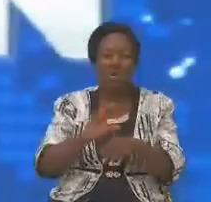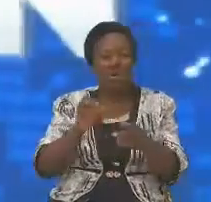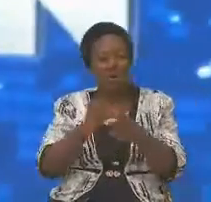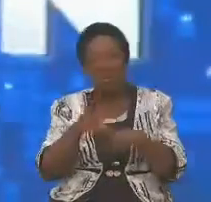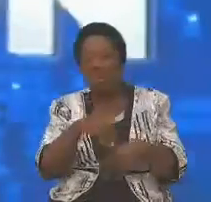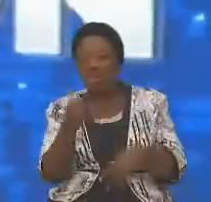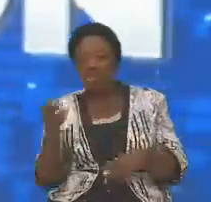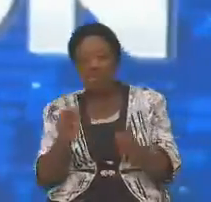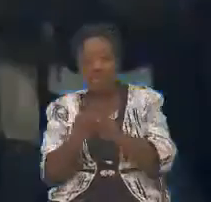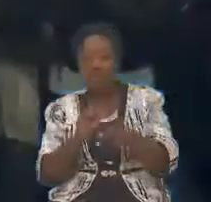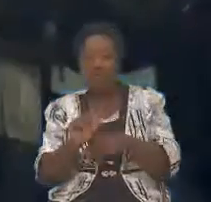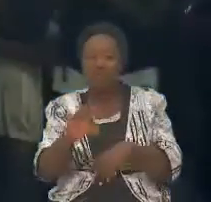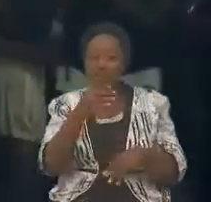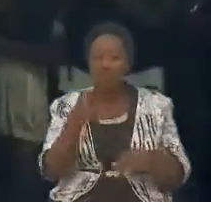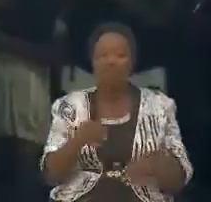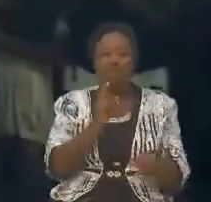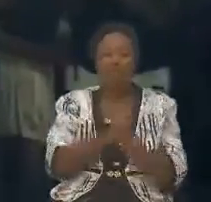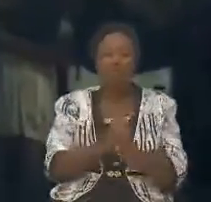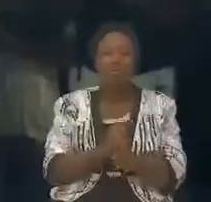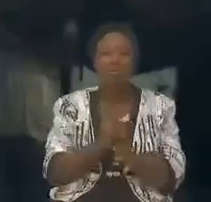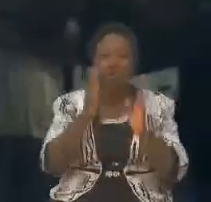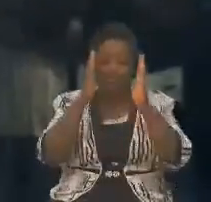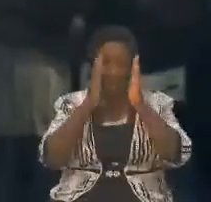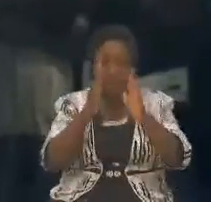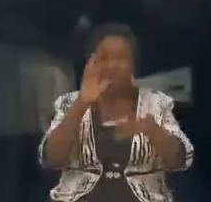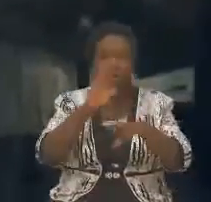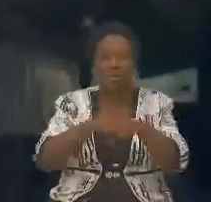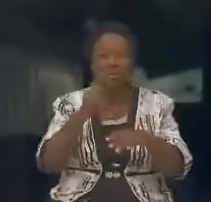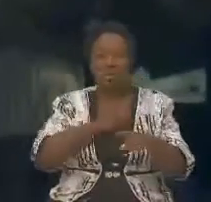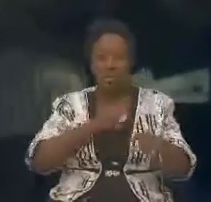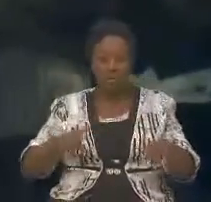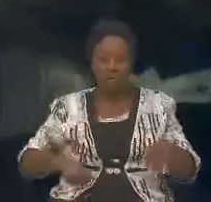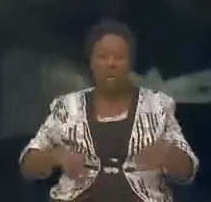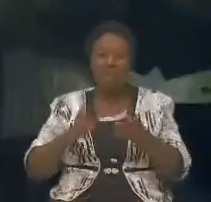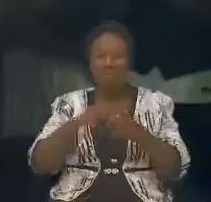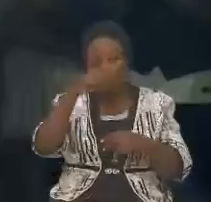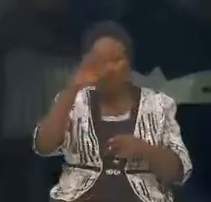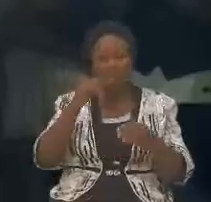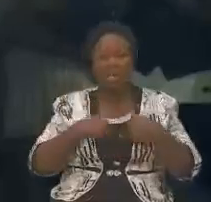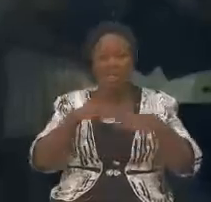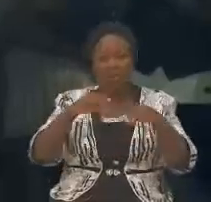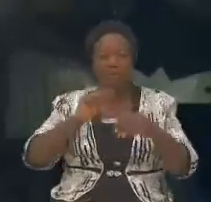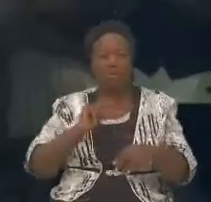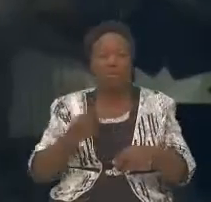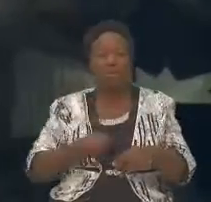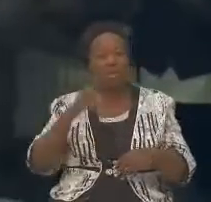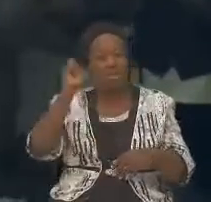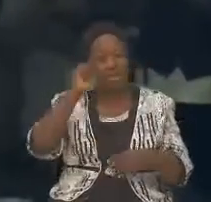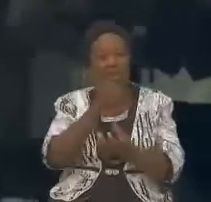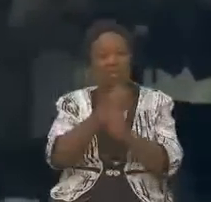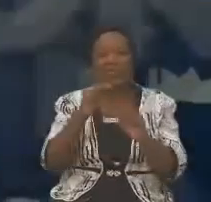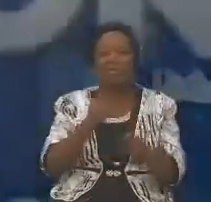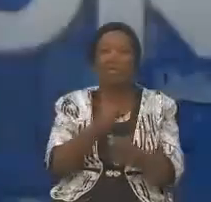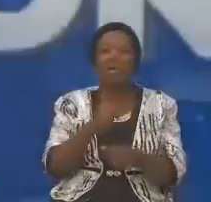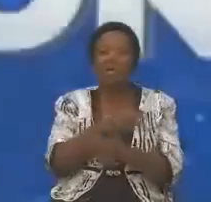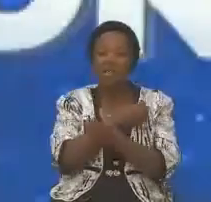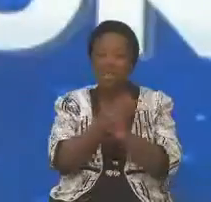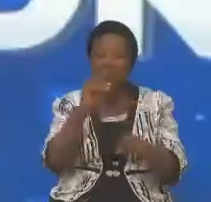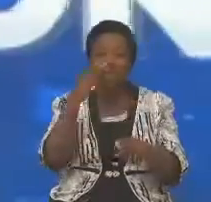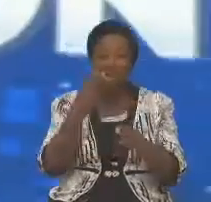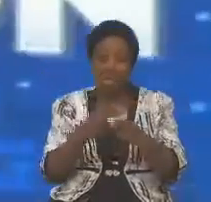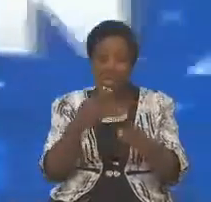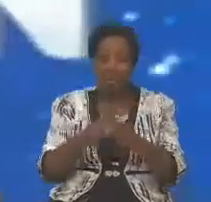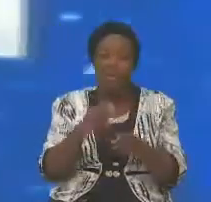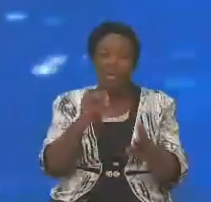from Calvary and the righteousness of God, I'm the Lord your righteousness, that is given to us, everything will be yours.